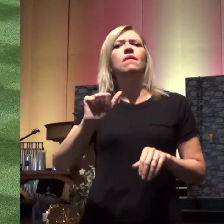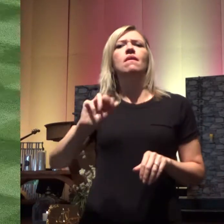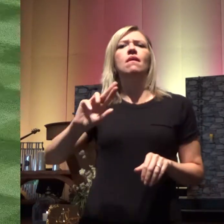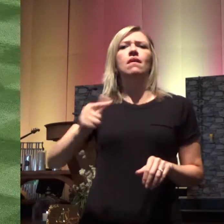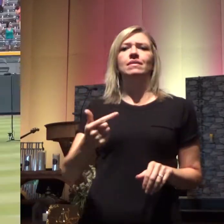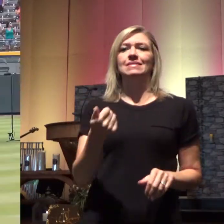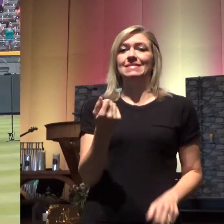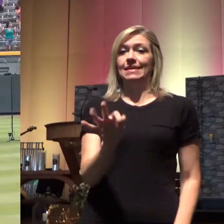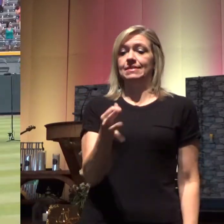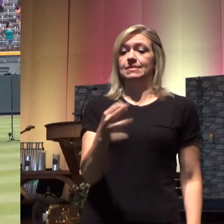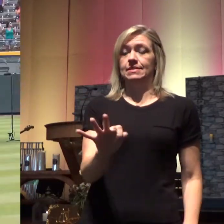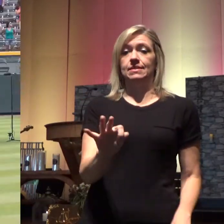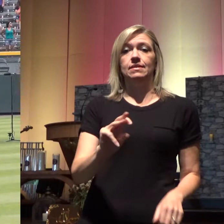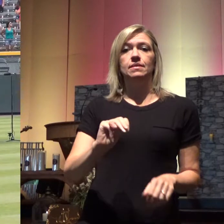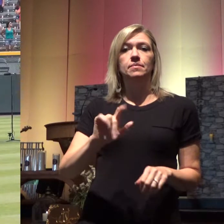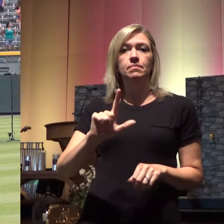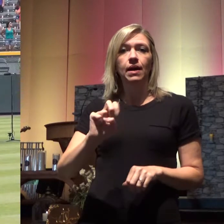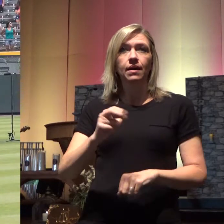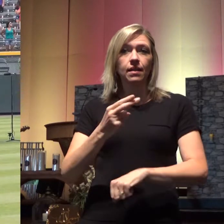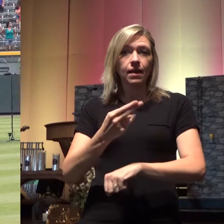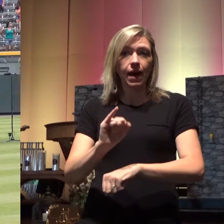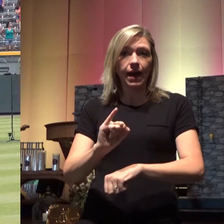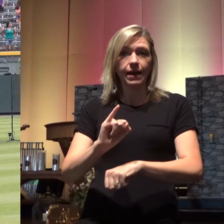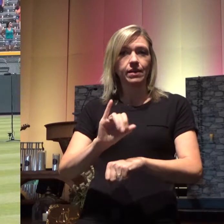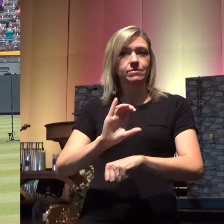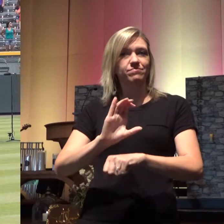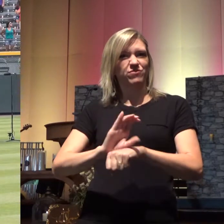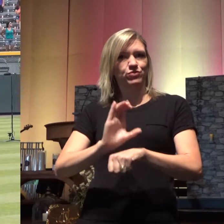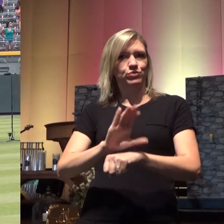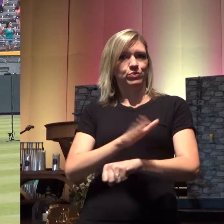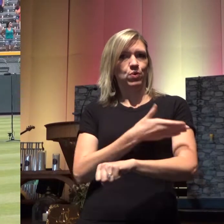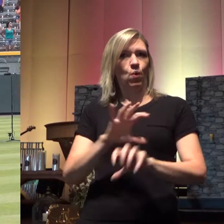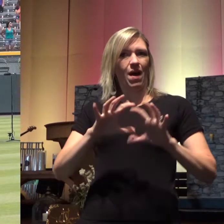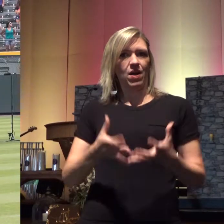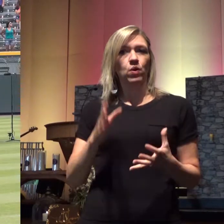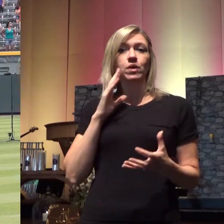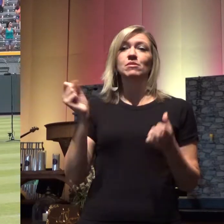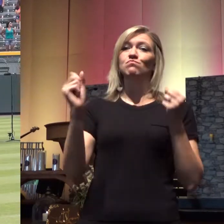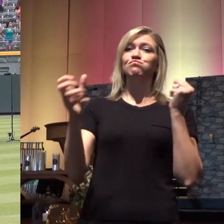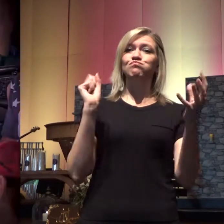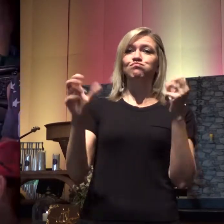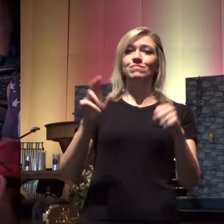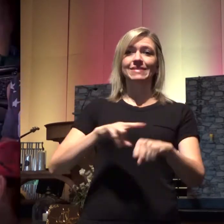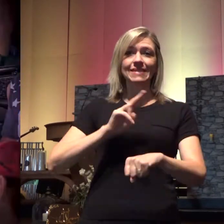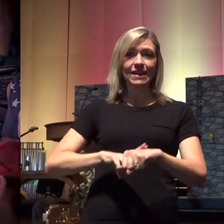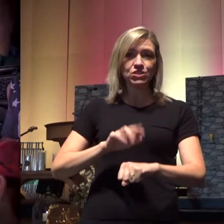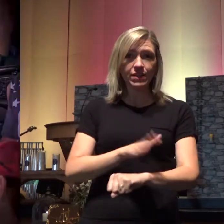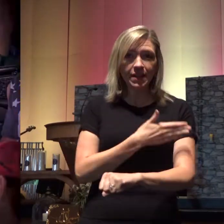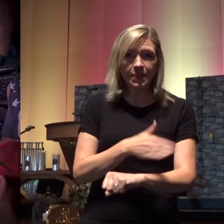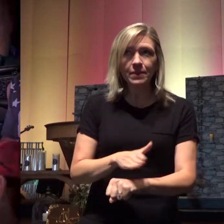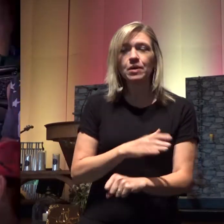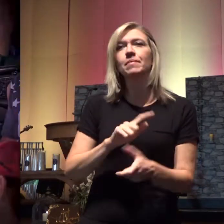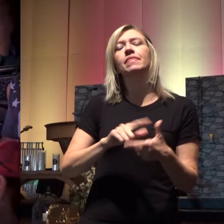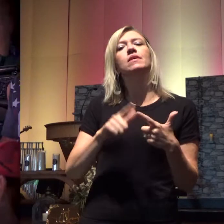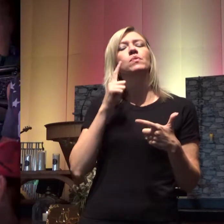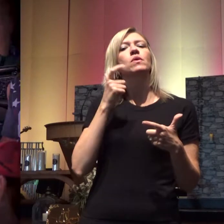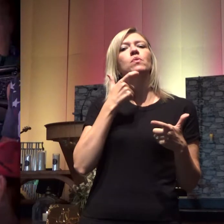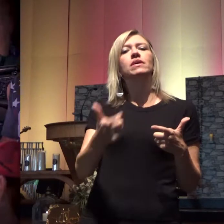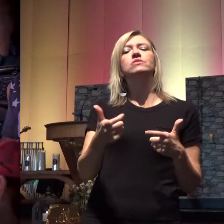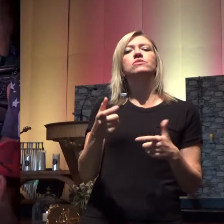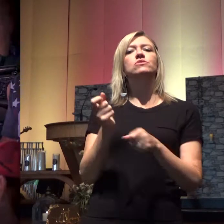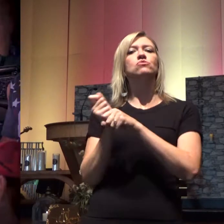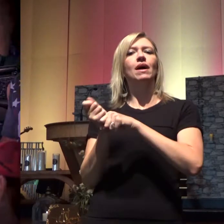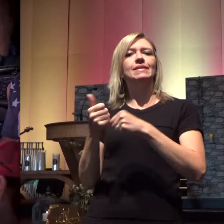19th, our Mile High Choir is going to be singing right here. We're going to be singing the national anthem, and then we're going to be watching a Rockies game against the